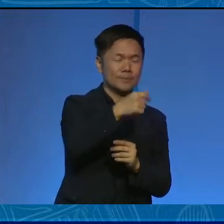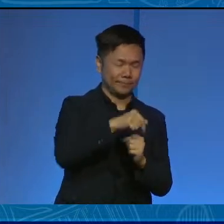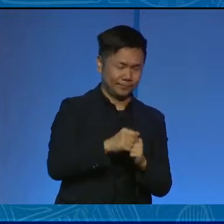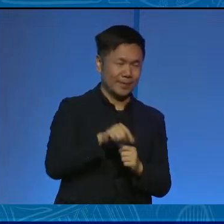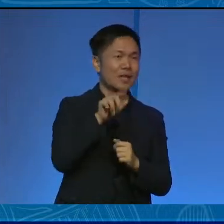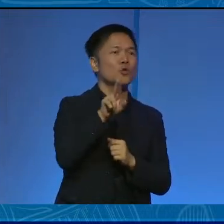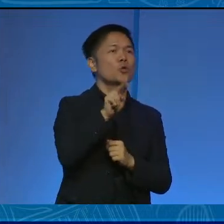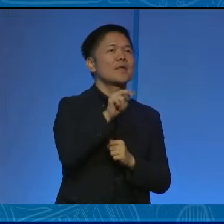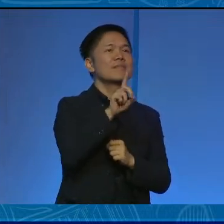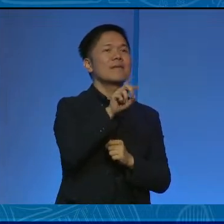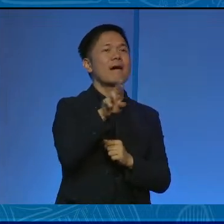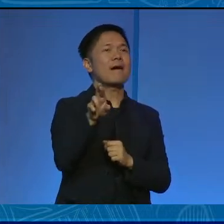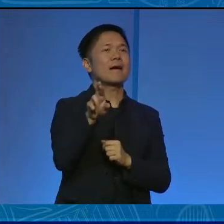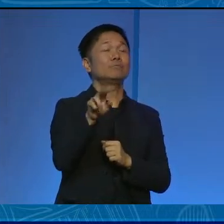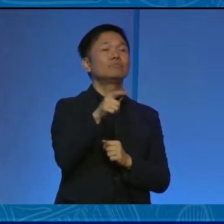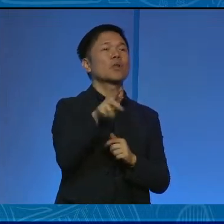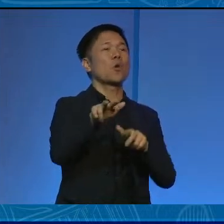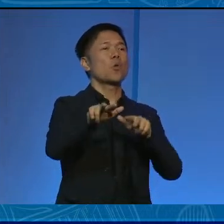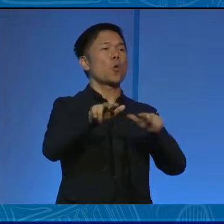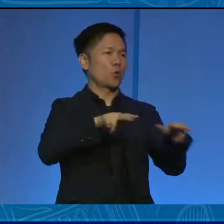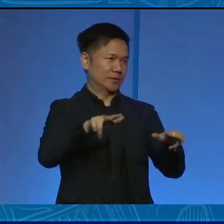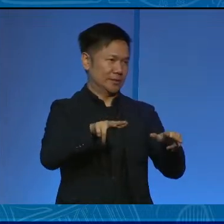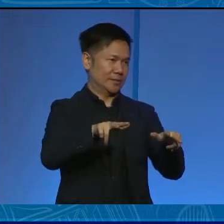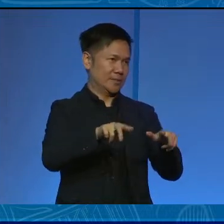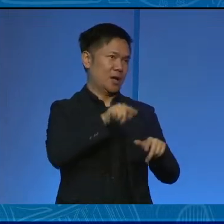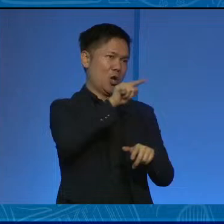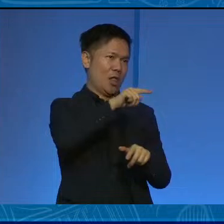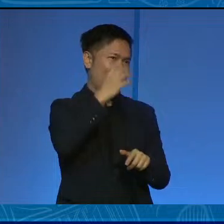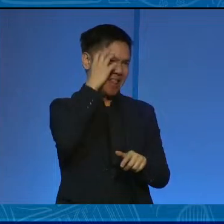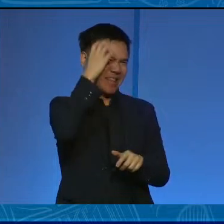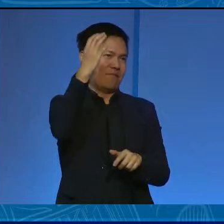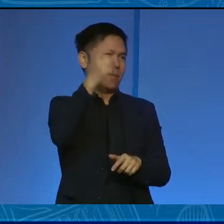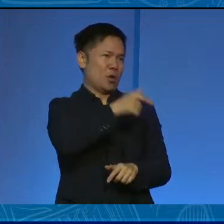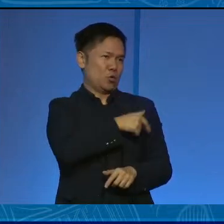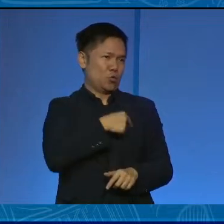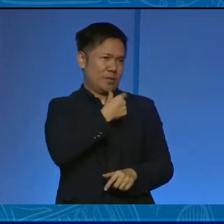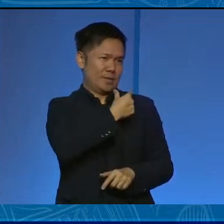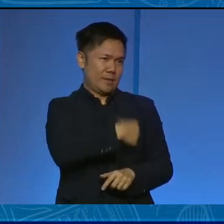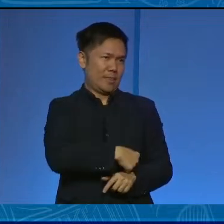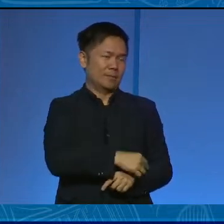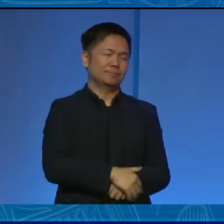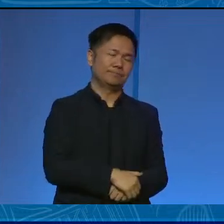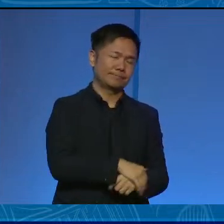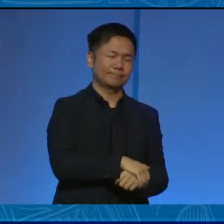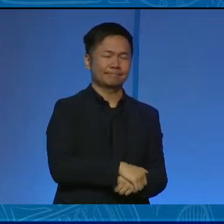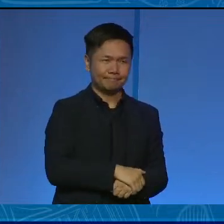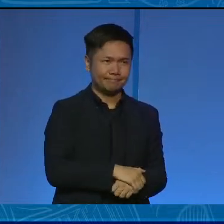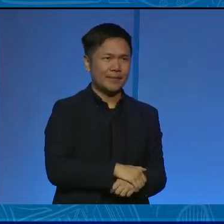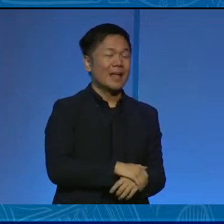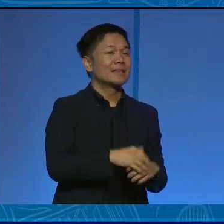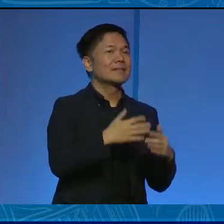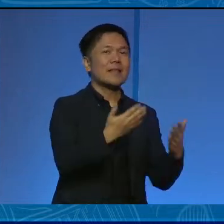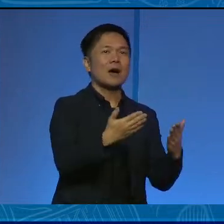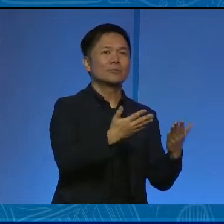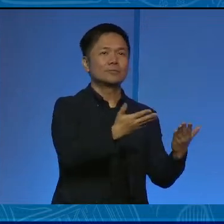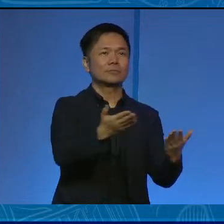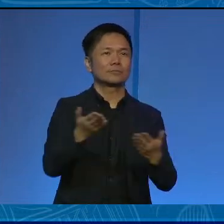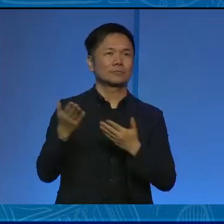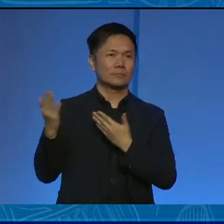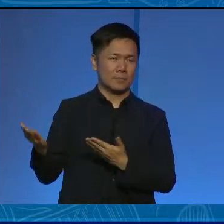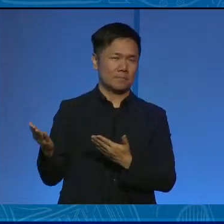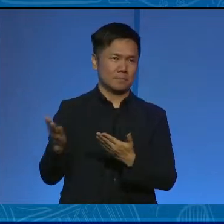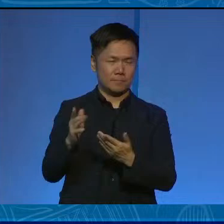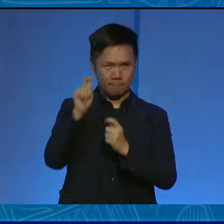by UNDRR and hosted by the Government of Switzerland. At this point, may I request His